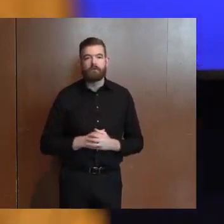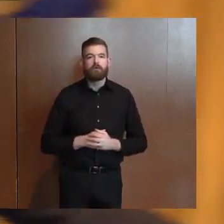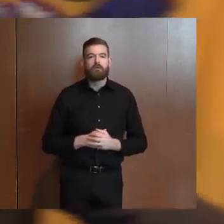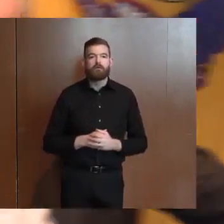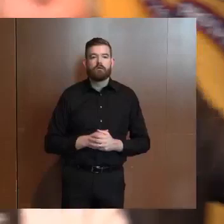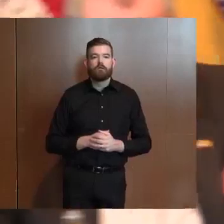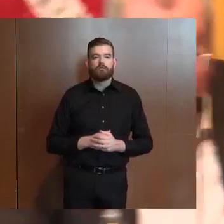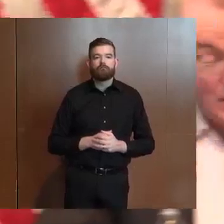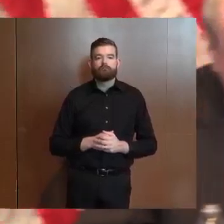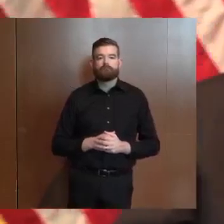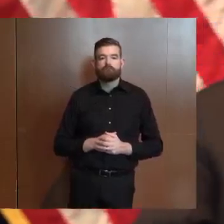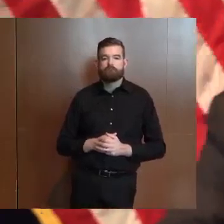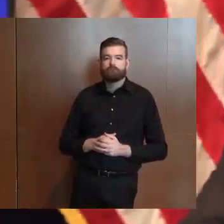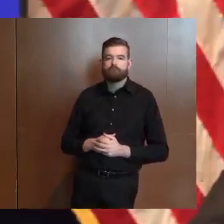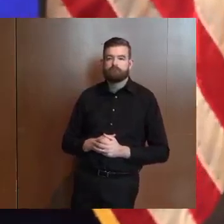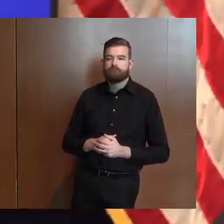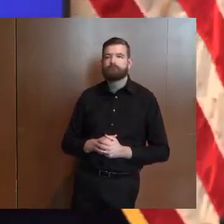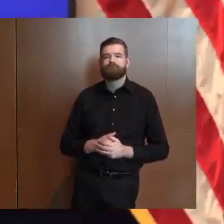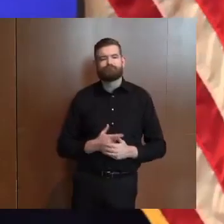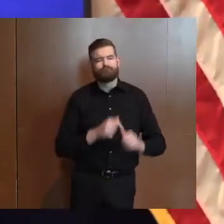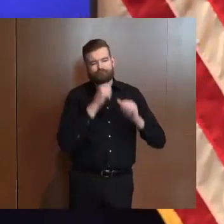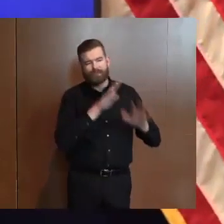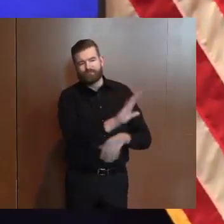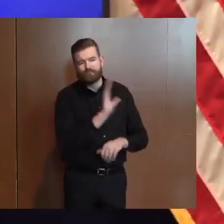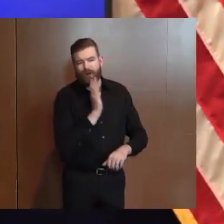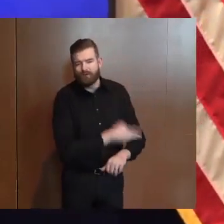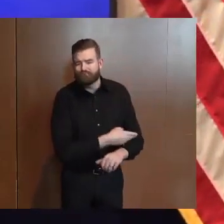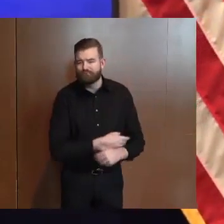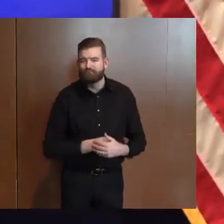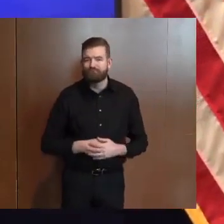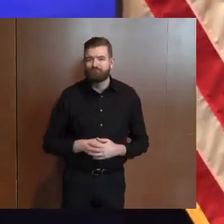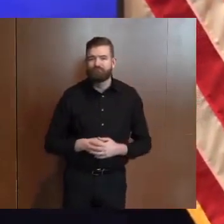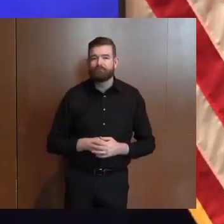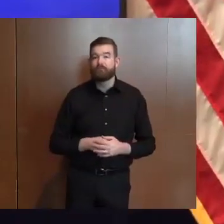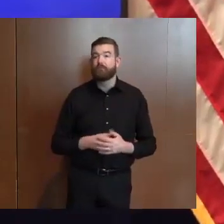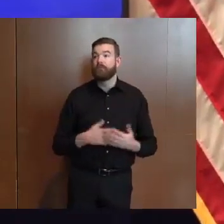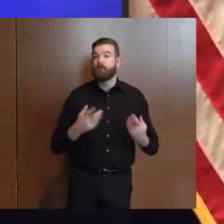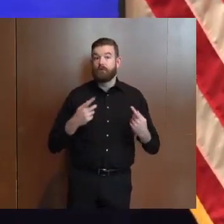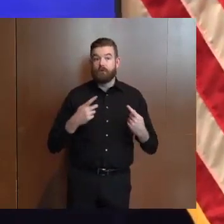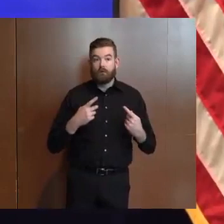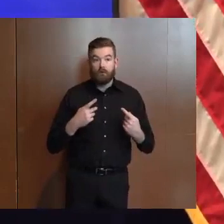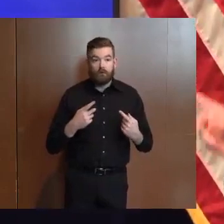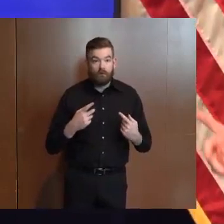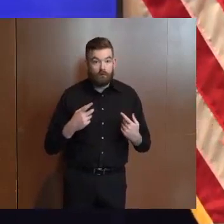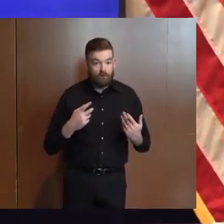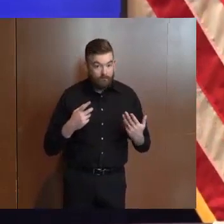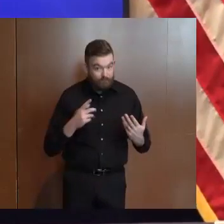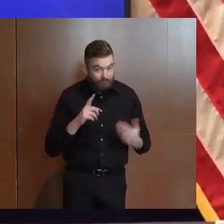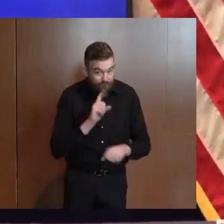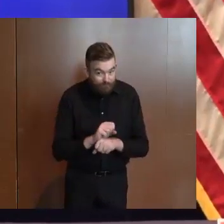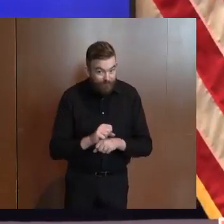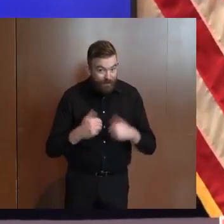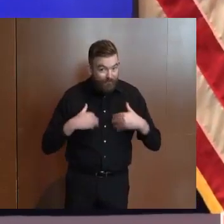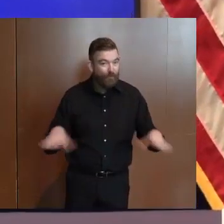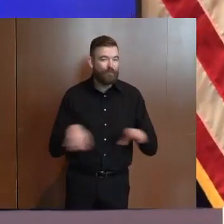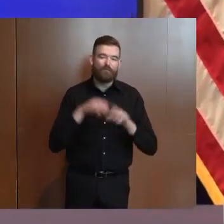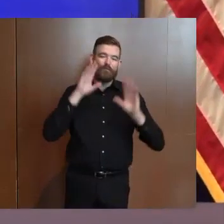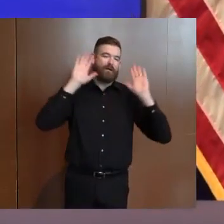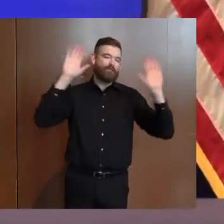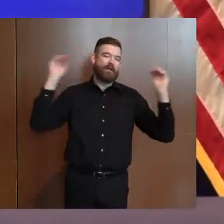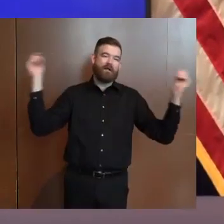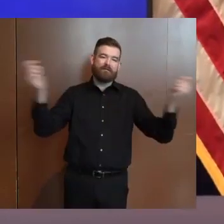God bless your daughter. And I know when it does happen, it'll be a great celebration. So a couple things. Judy and I both agree that the